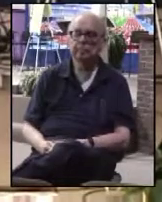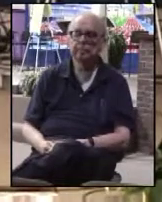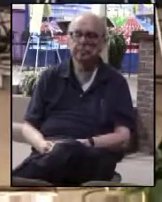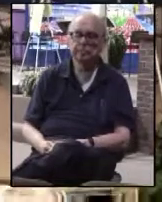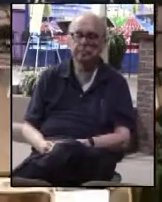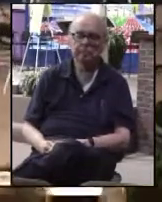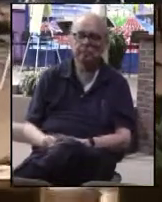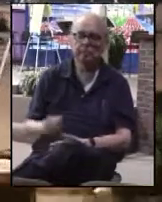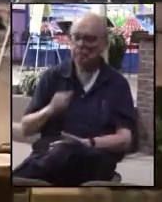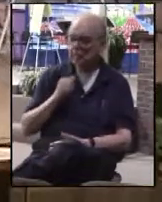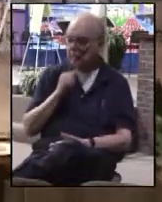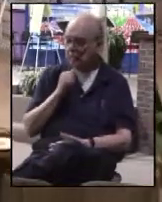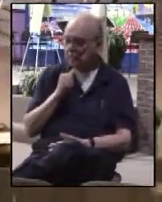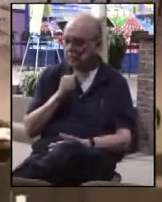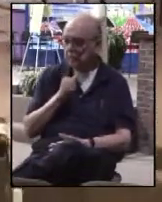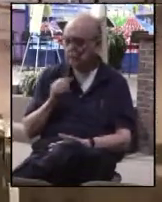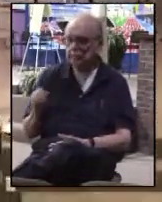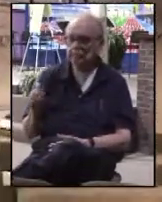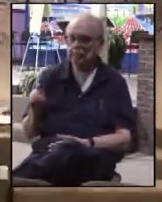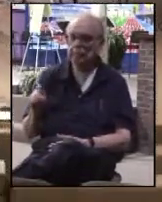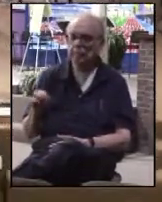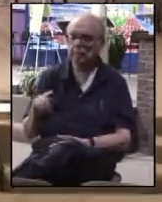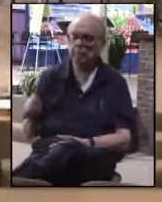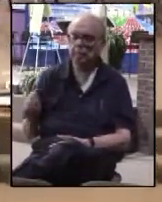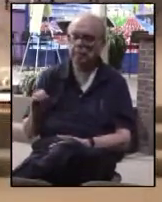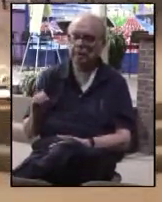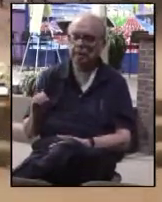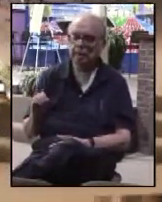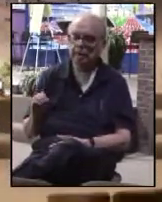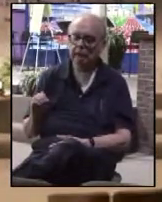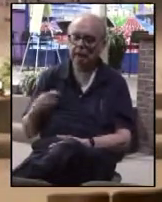don't put Rick and I together with anybody okay?